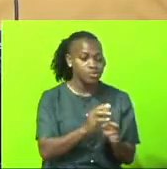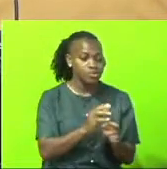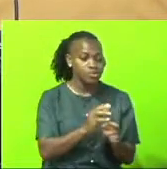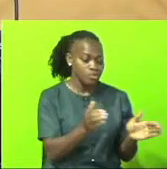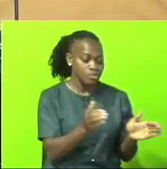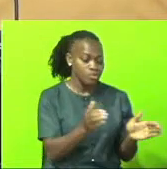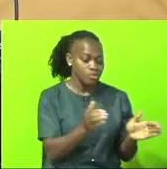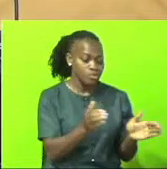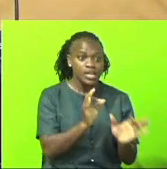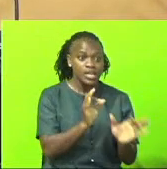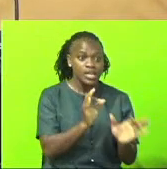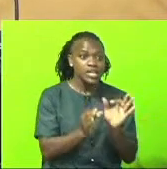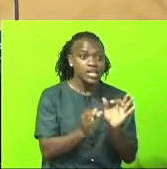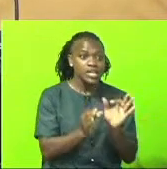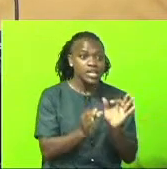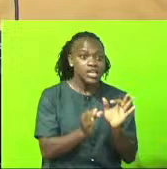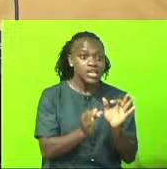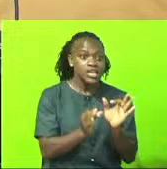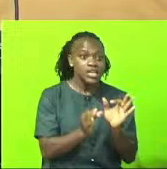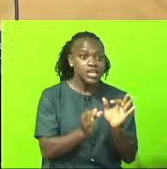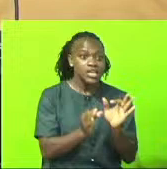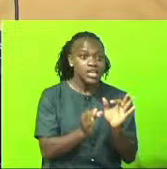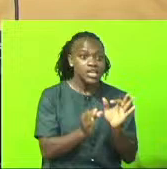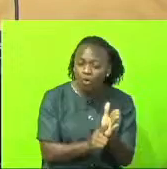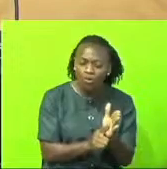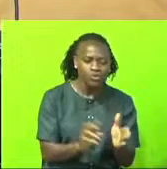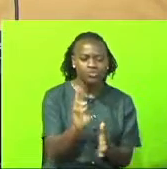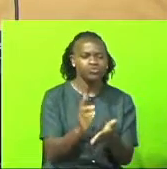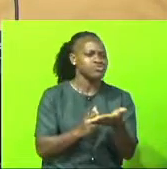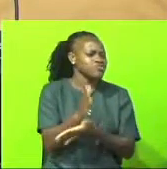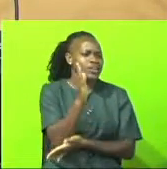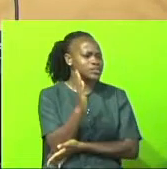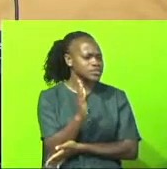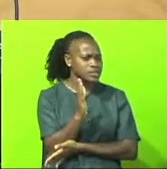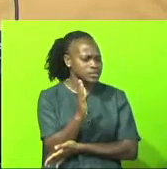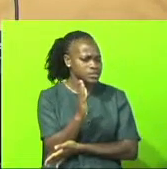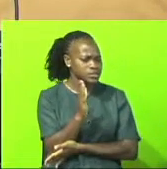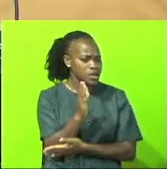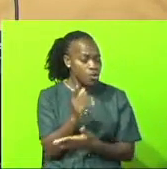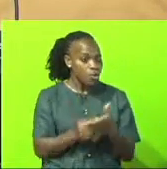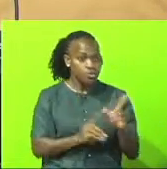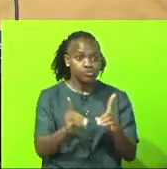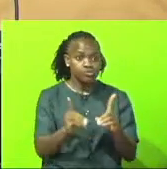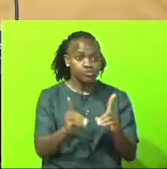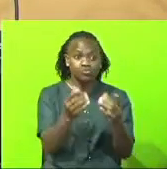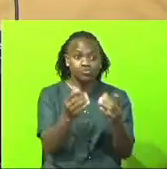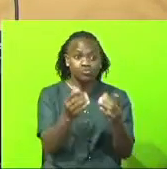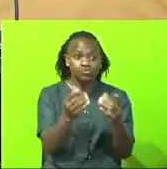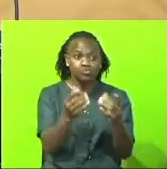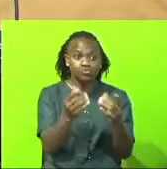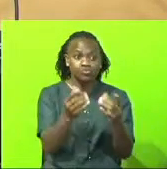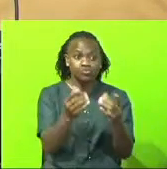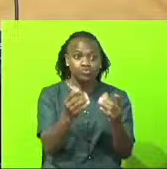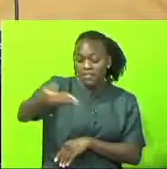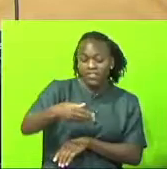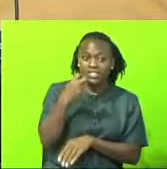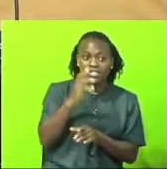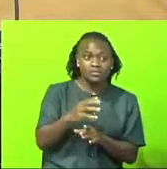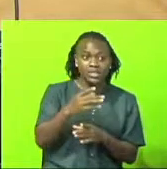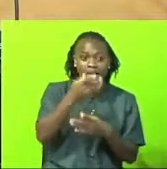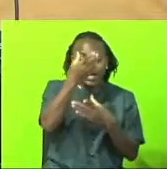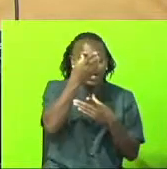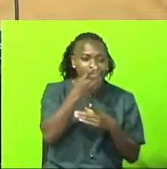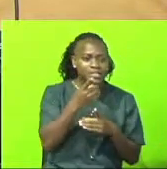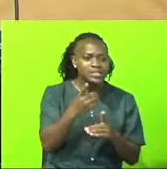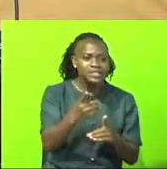the rule, invoke it rightly. What you are trying to do by inviting Mr. Speaker to make a ruling